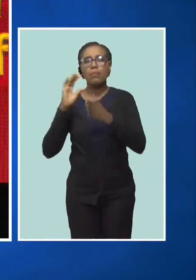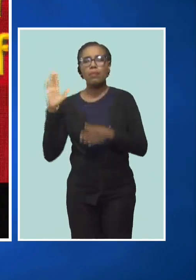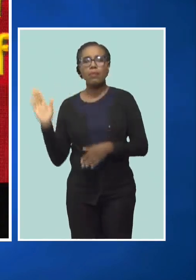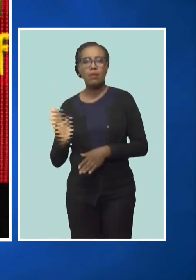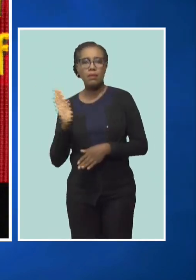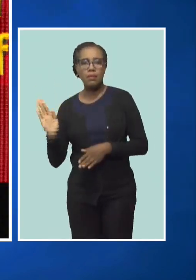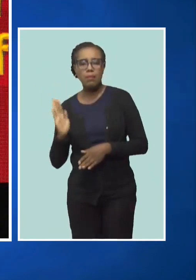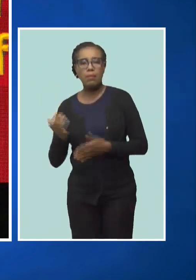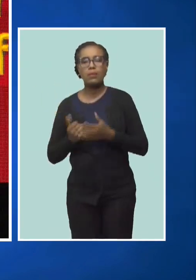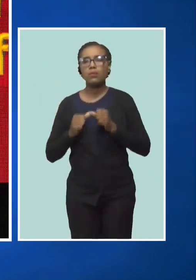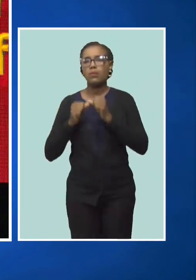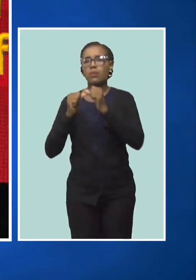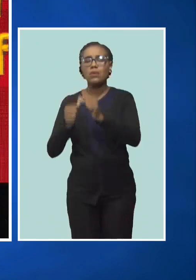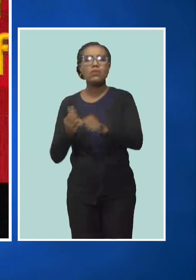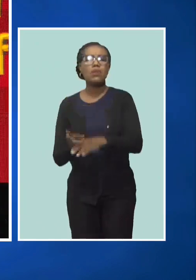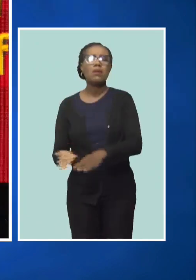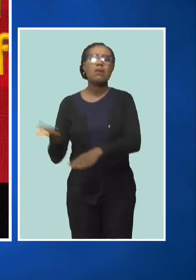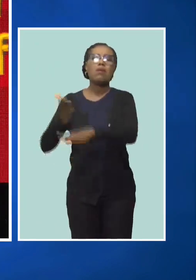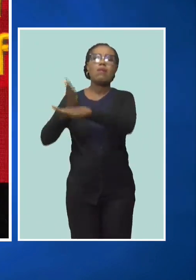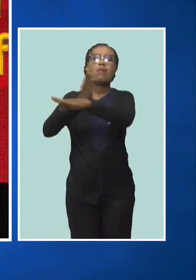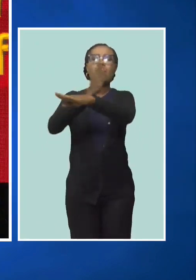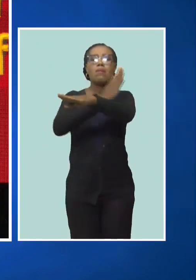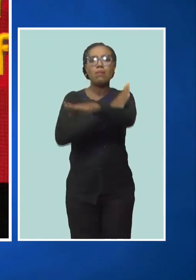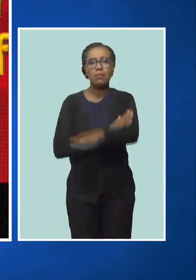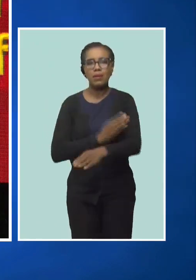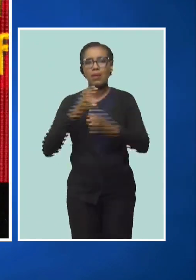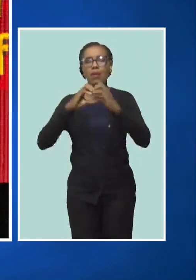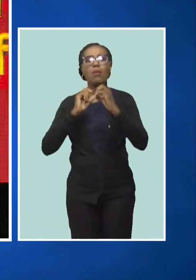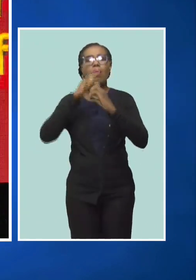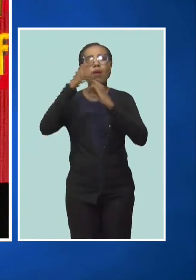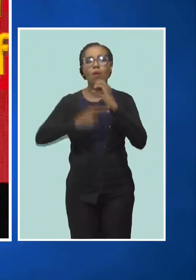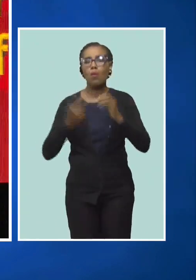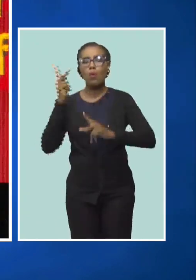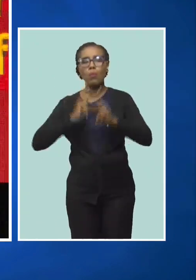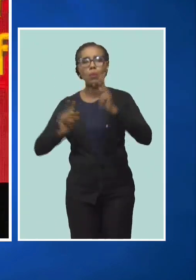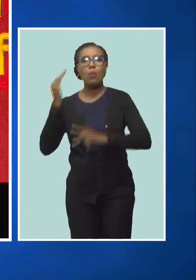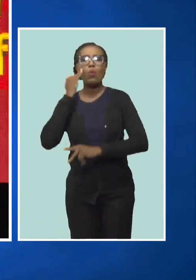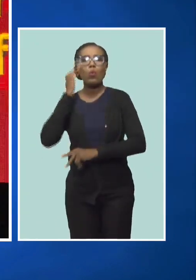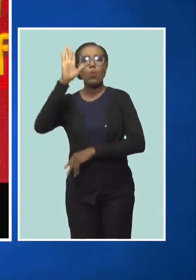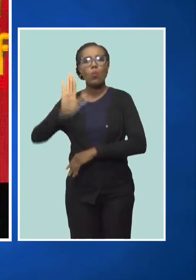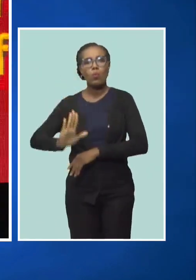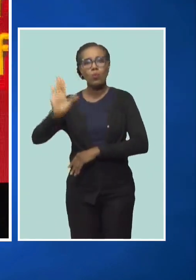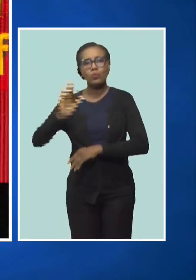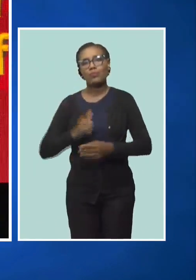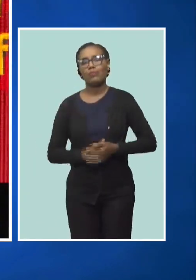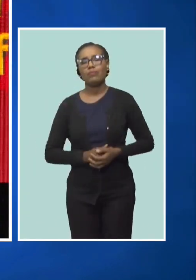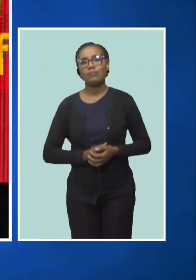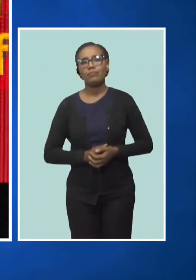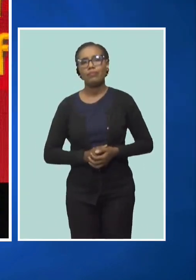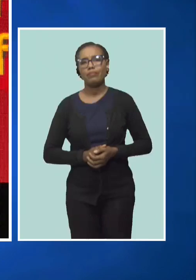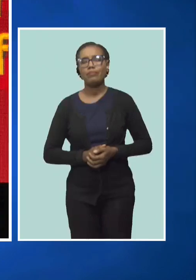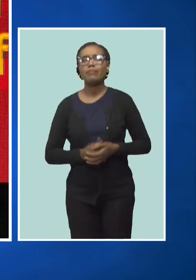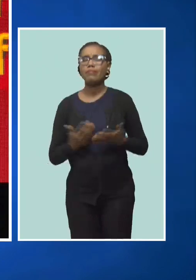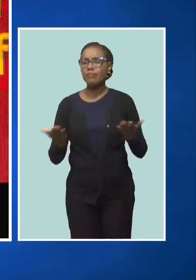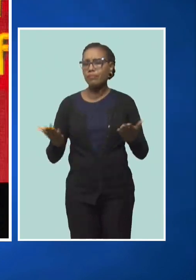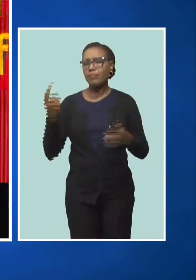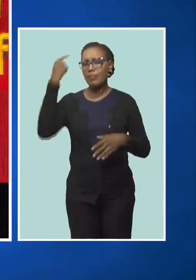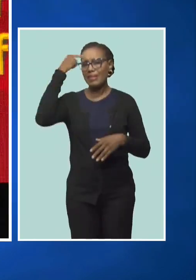significant progress over the years and being more globally recognized. But just think about it.